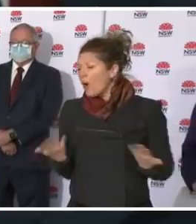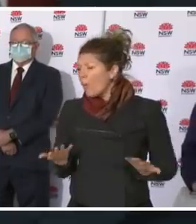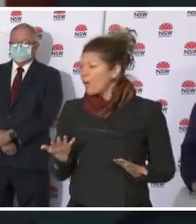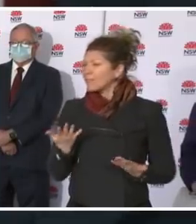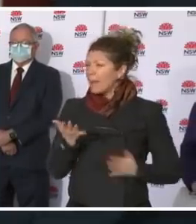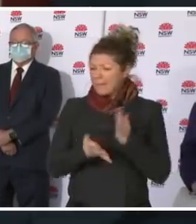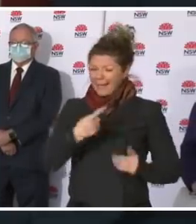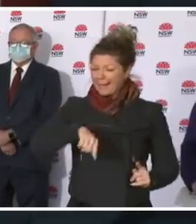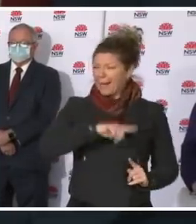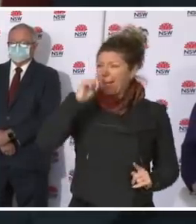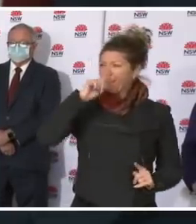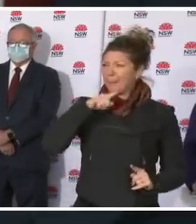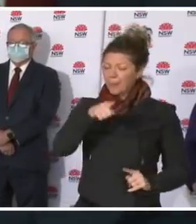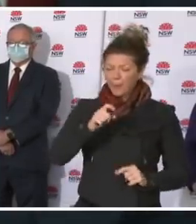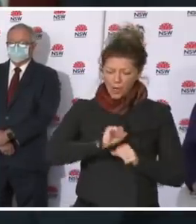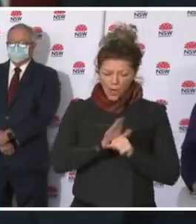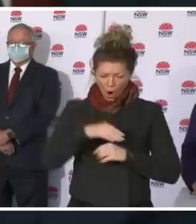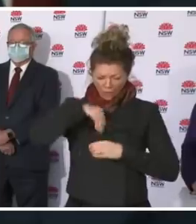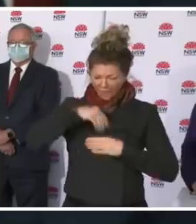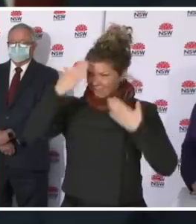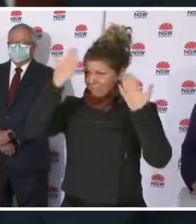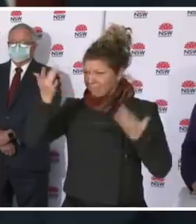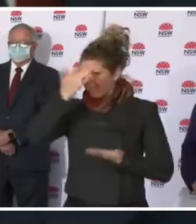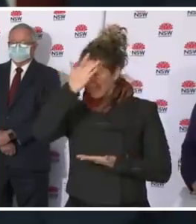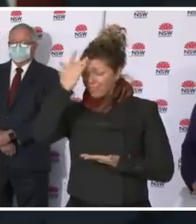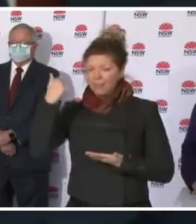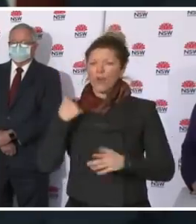visiting multiple work sites, visiting construction sites with